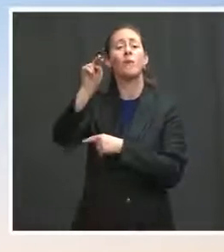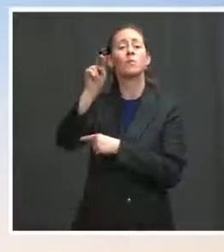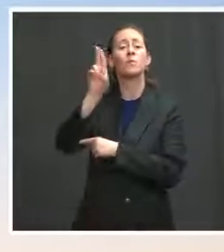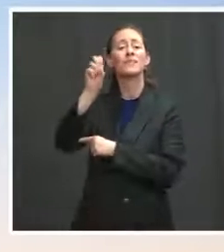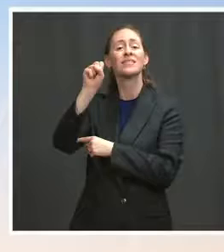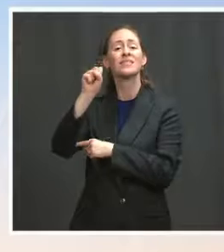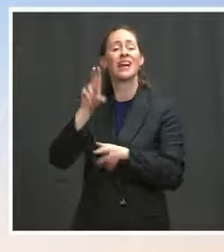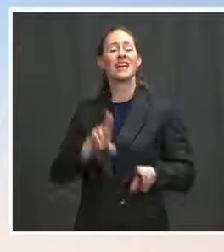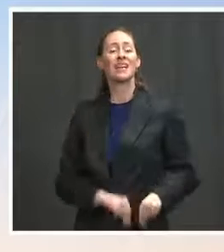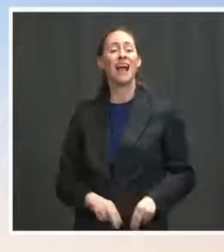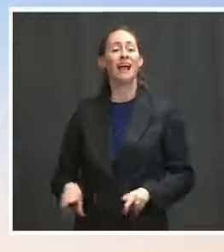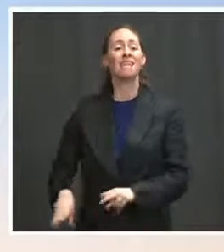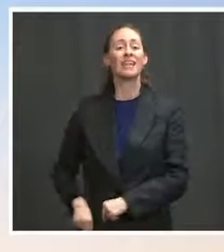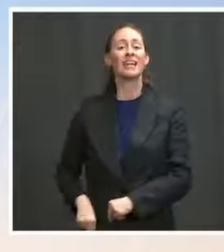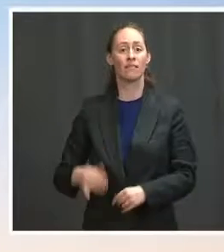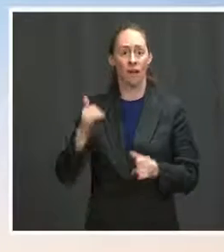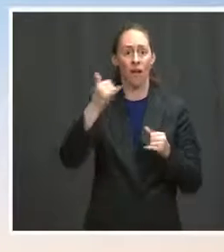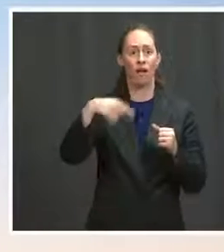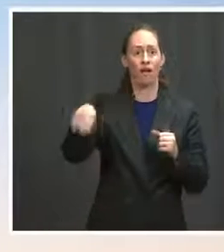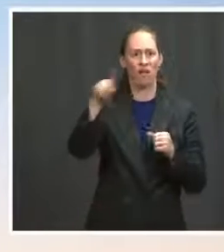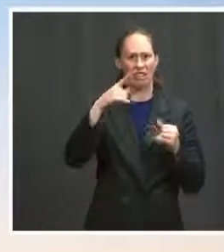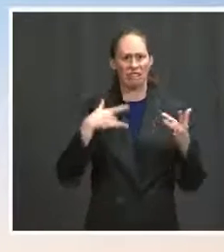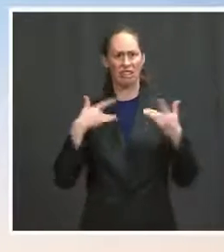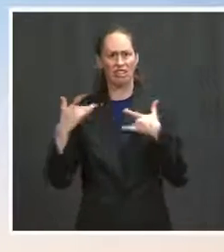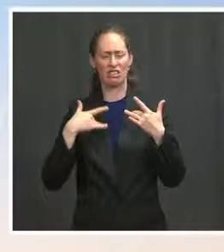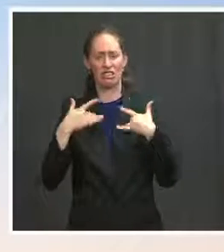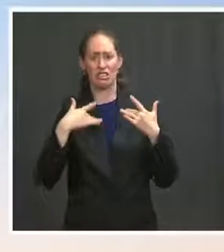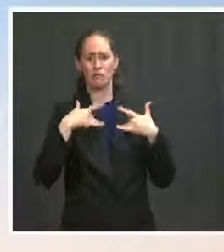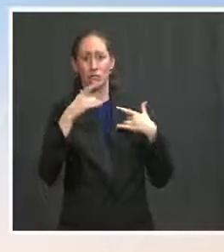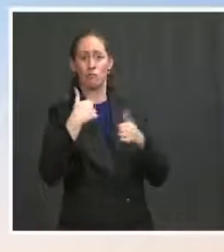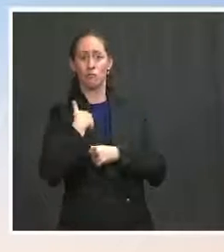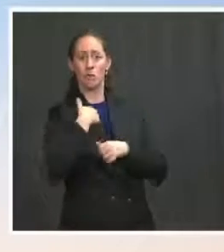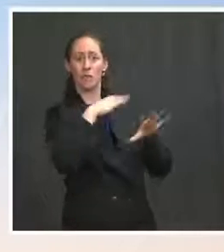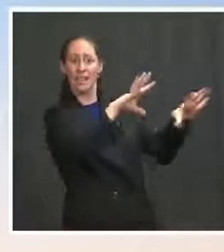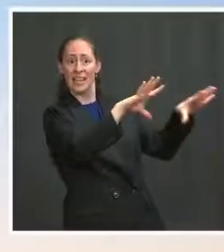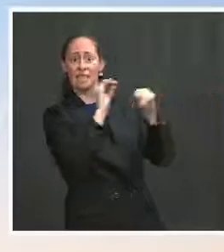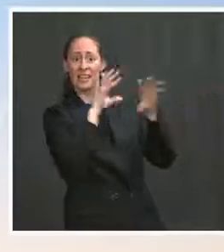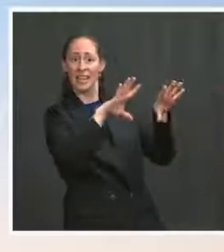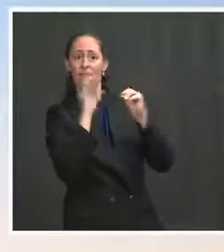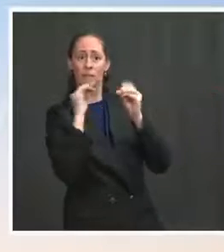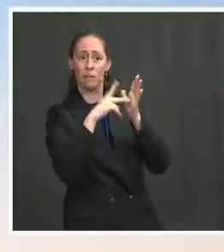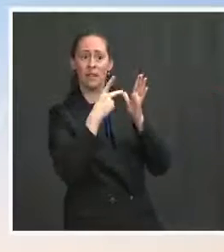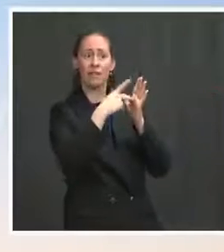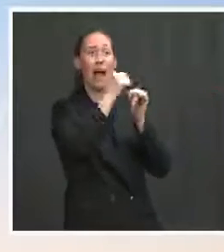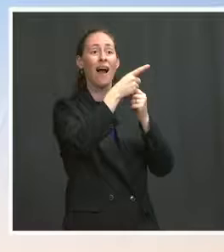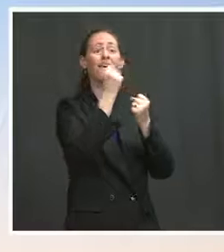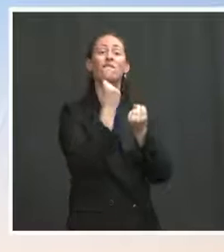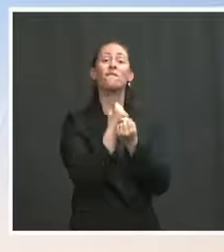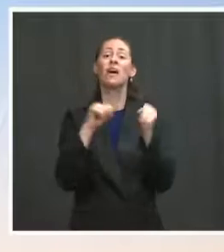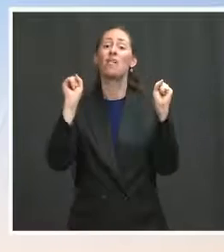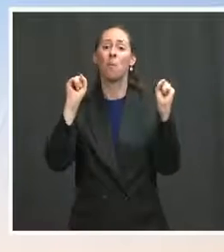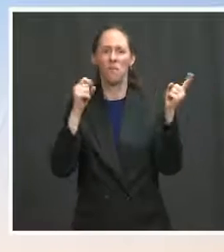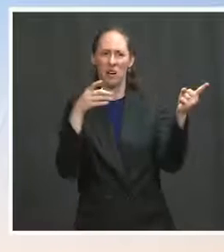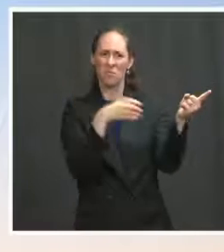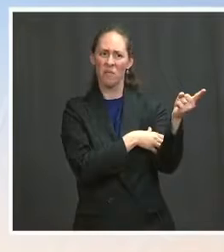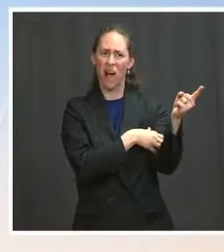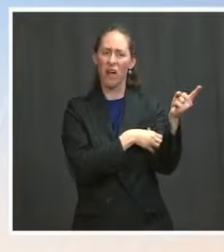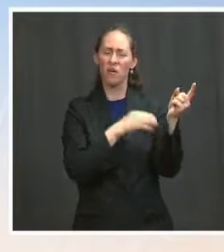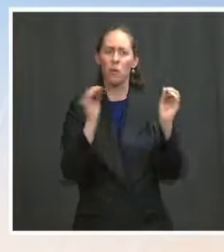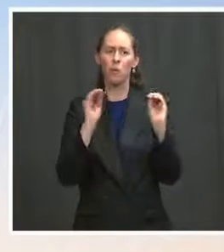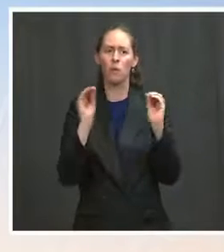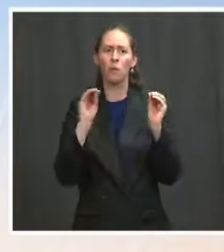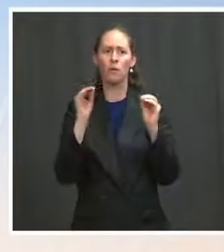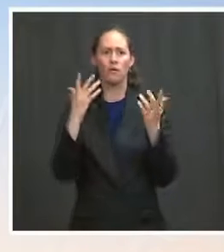U.S. troops continue to leave, you've lost all leverage in any efforts to free him. So what's the president's message to his family? The president's message is that